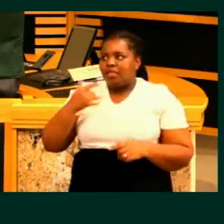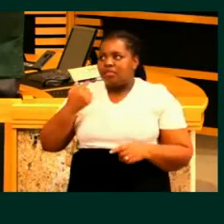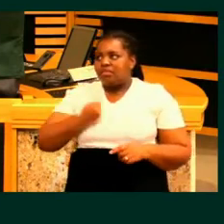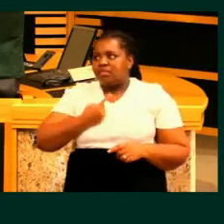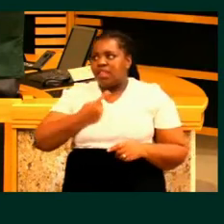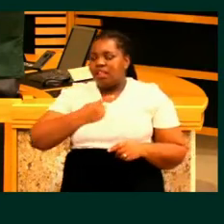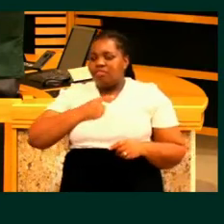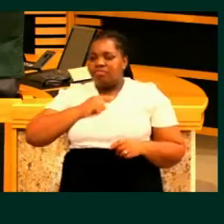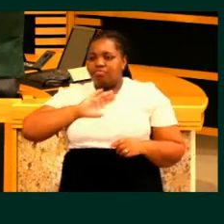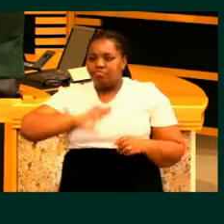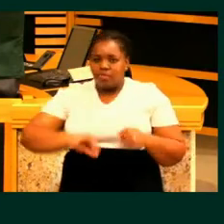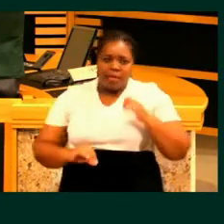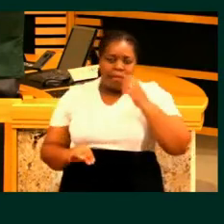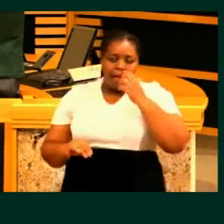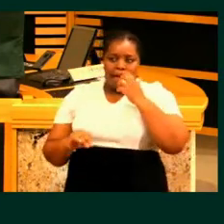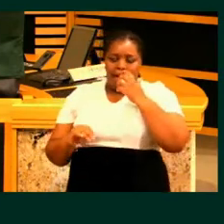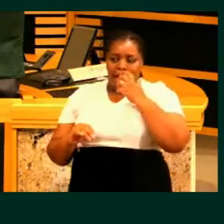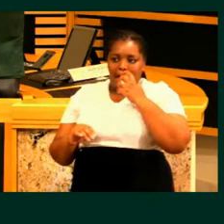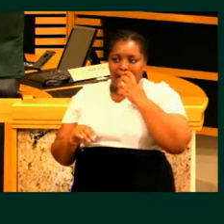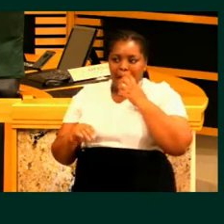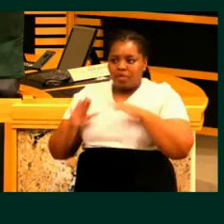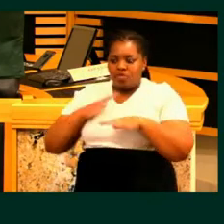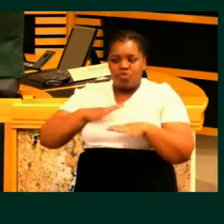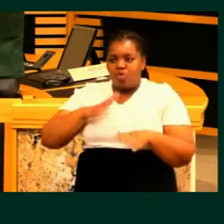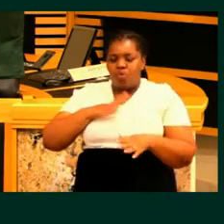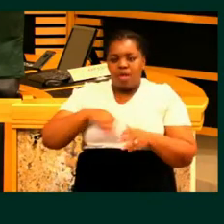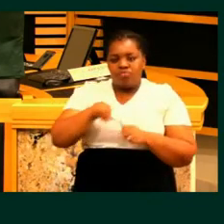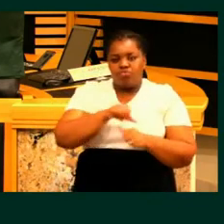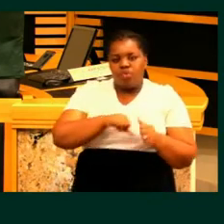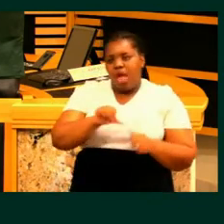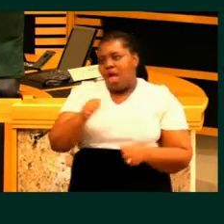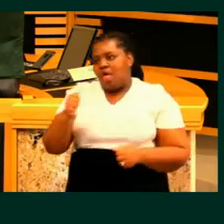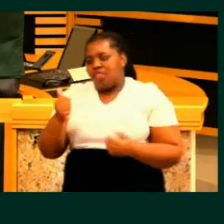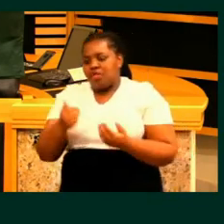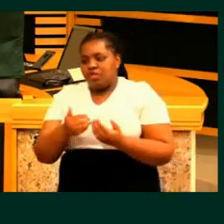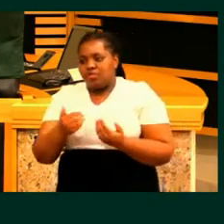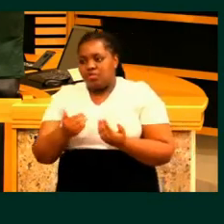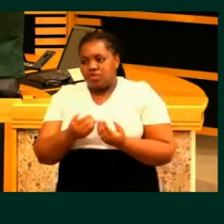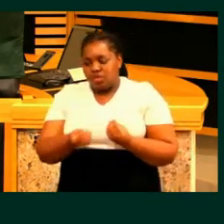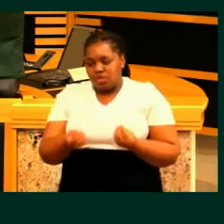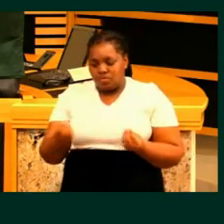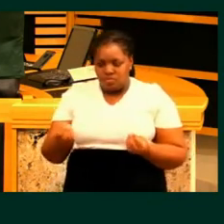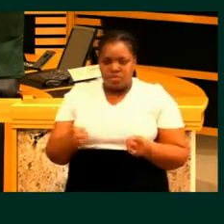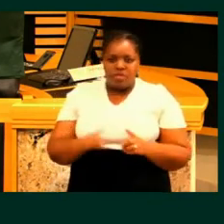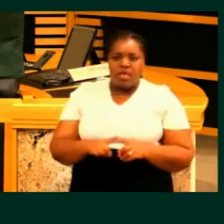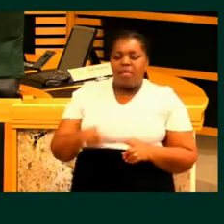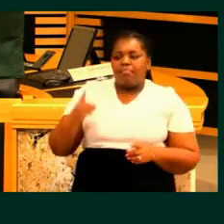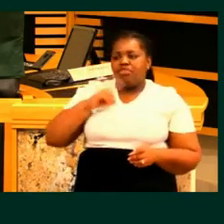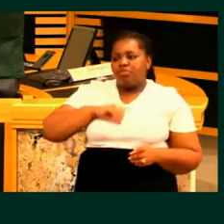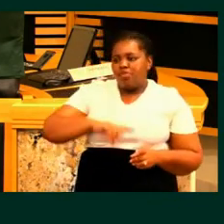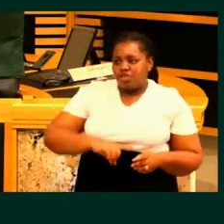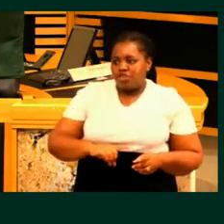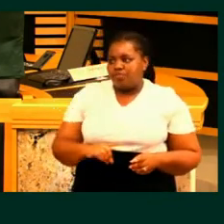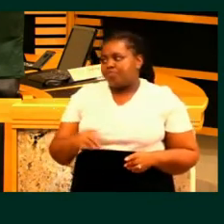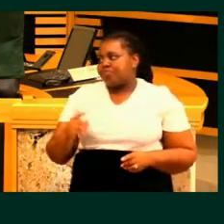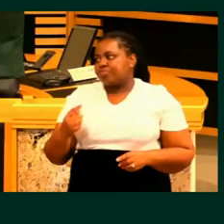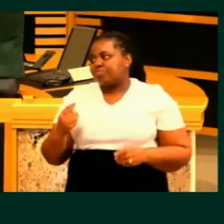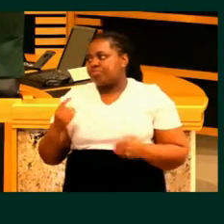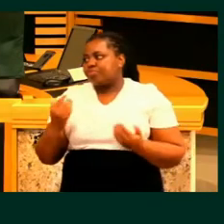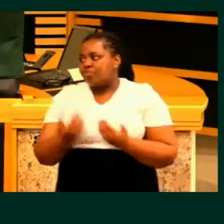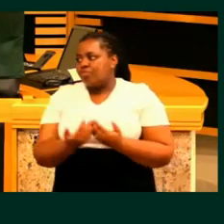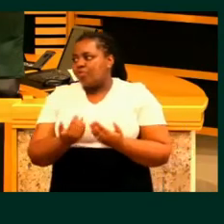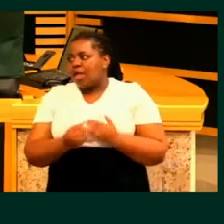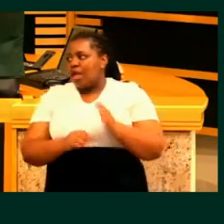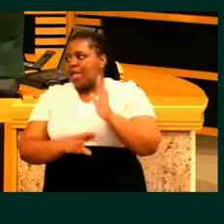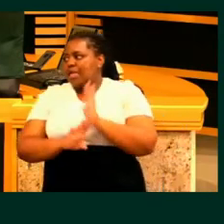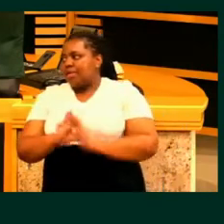esteem social isolation from Pierce and depression can result from this victimization sexual offenses in schools increase